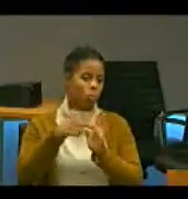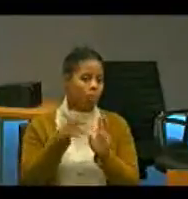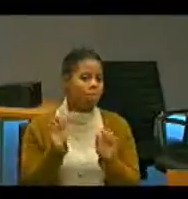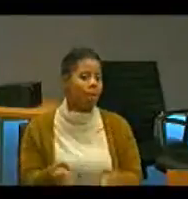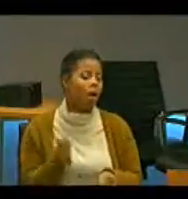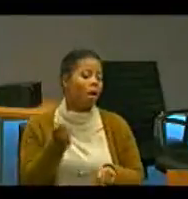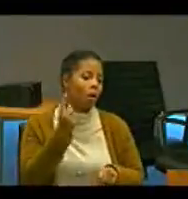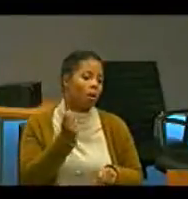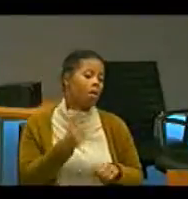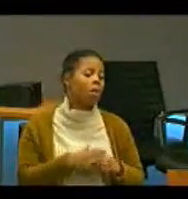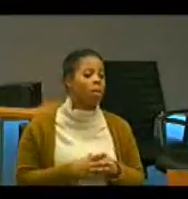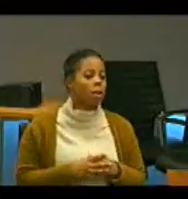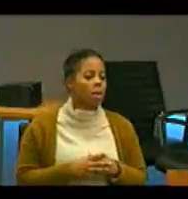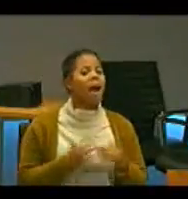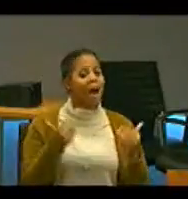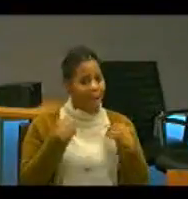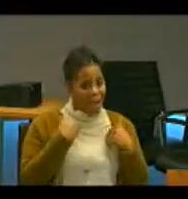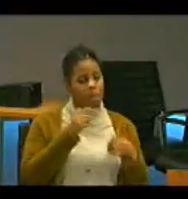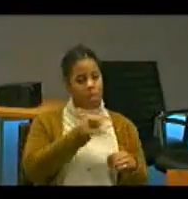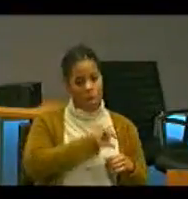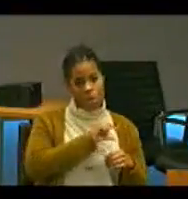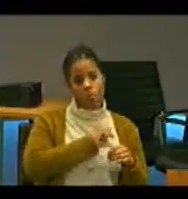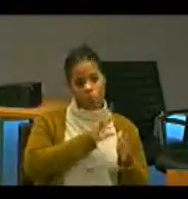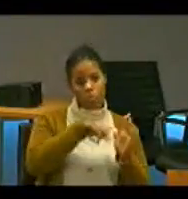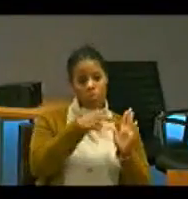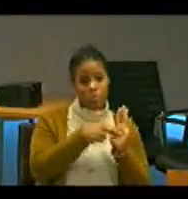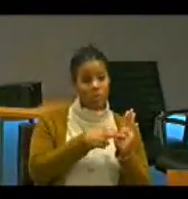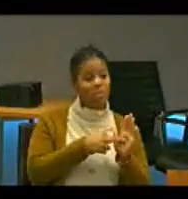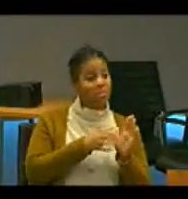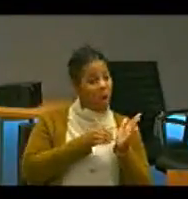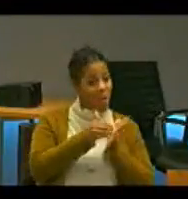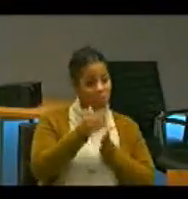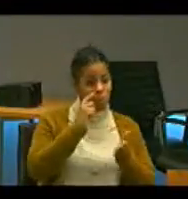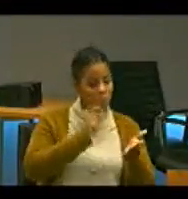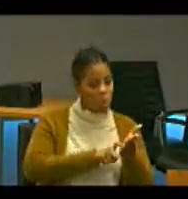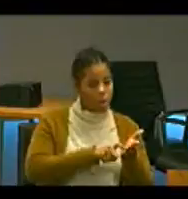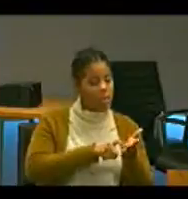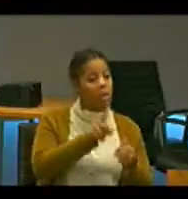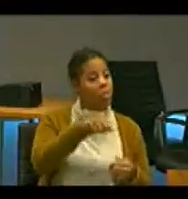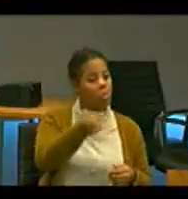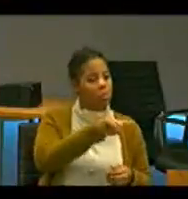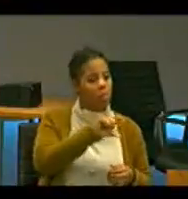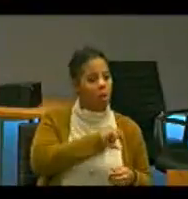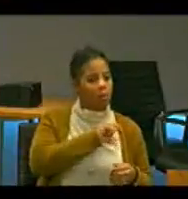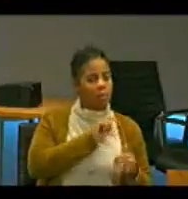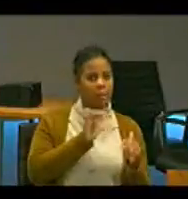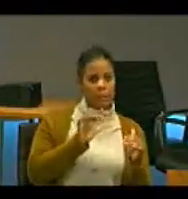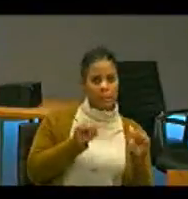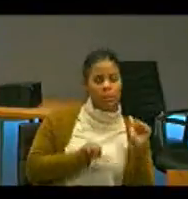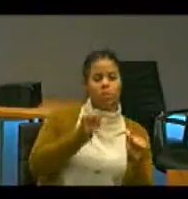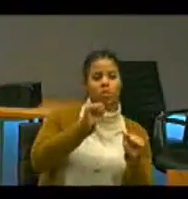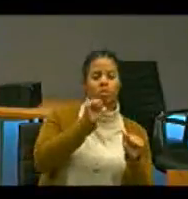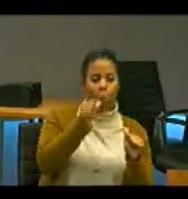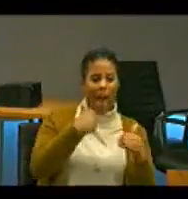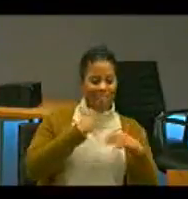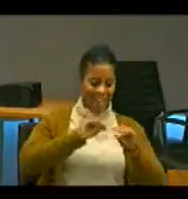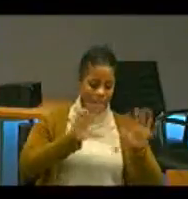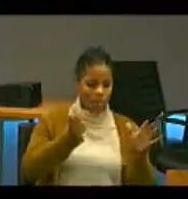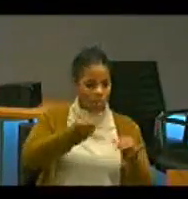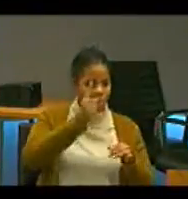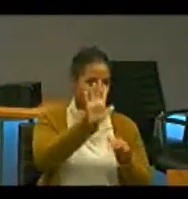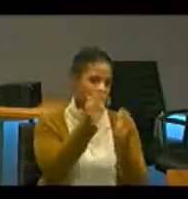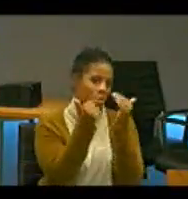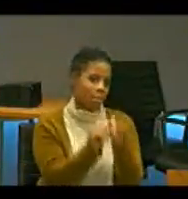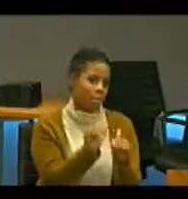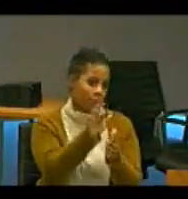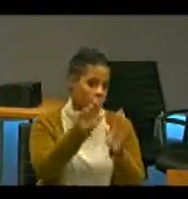role. And what we've seen happen too often is they don't have a clear understanding of the limits of their role, and the administrators